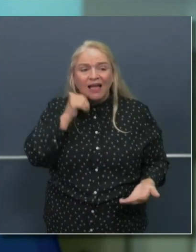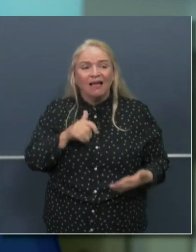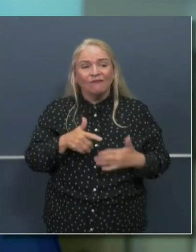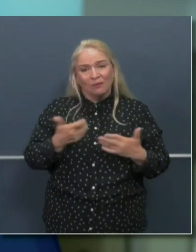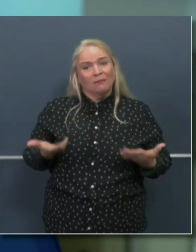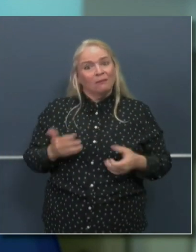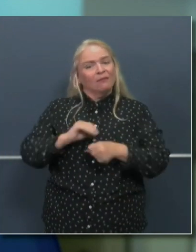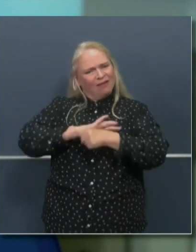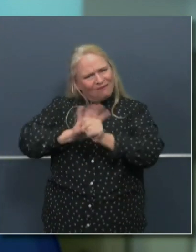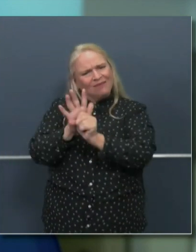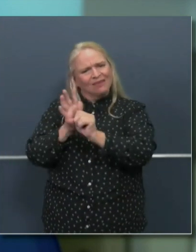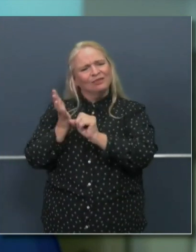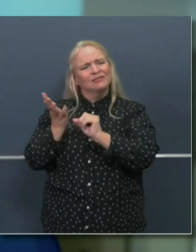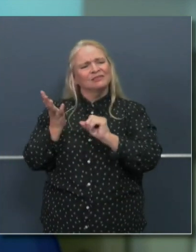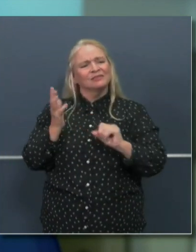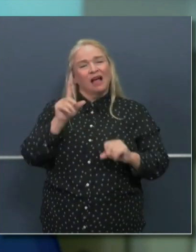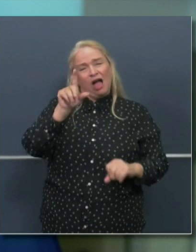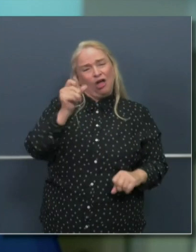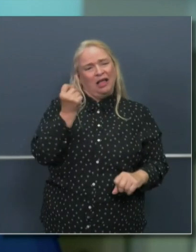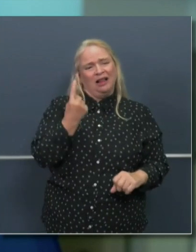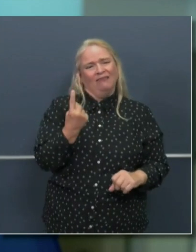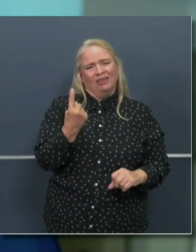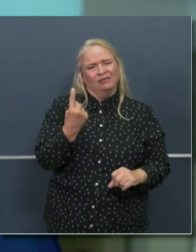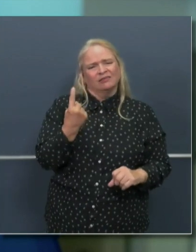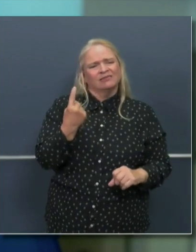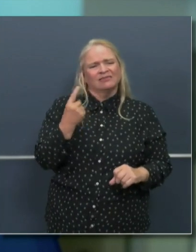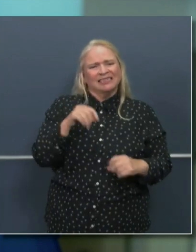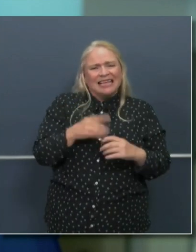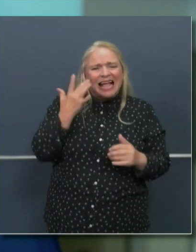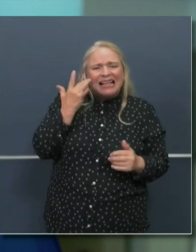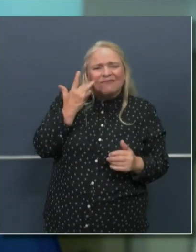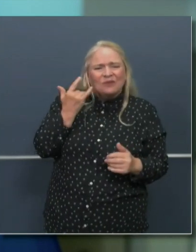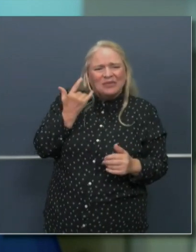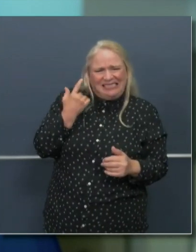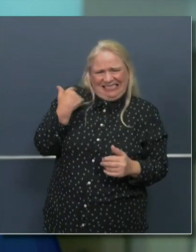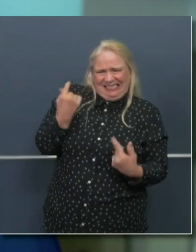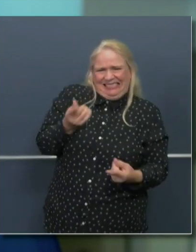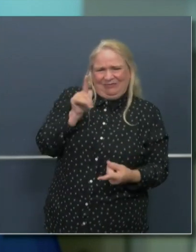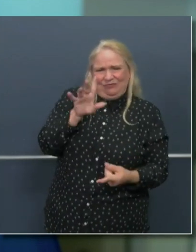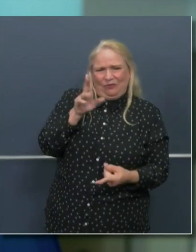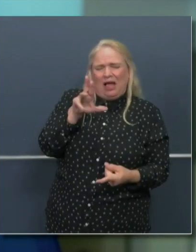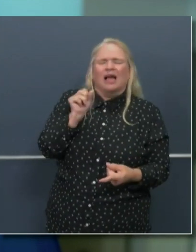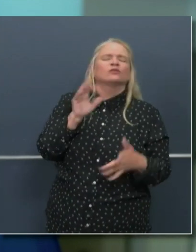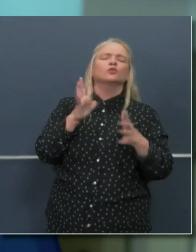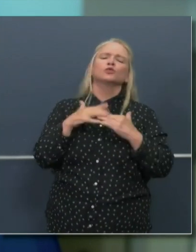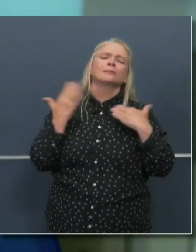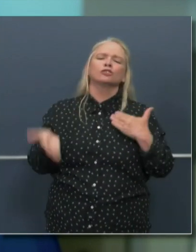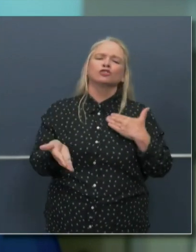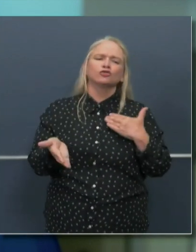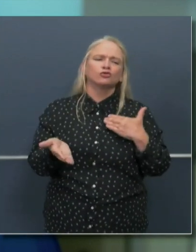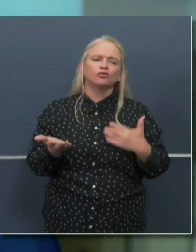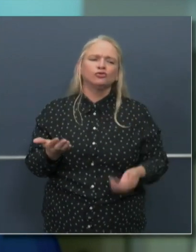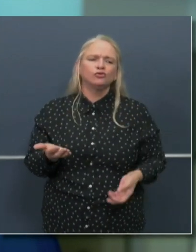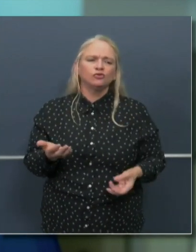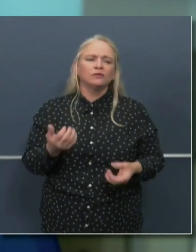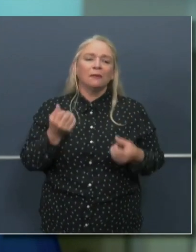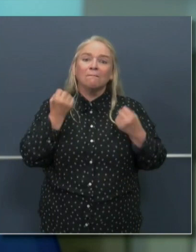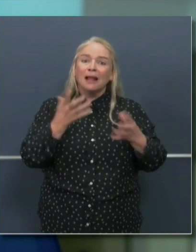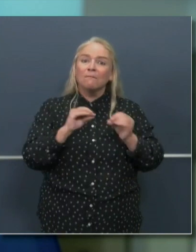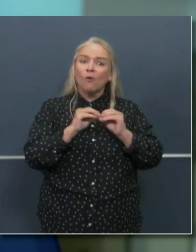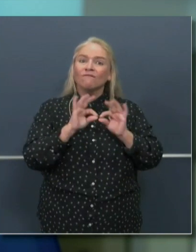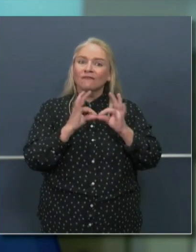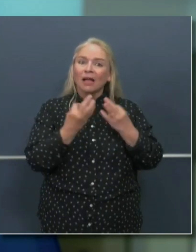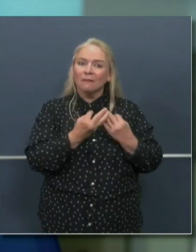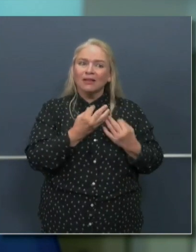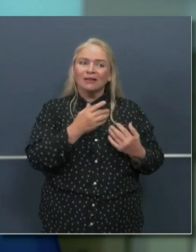disease. 111 here, just in the state of California alone. Lives lost, families destroyed, torn asunder.